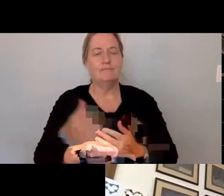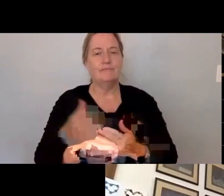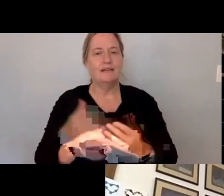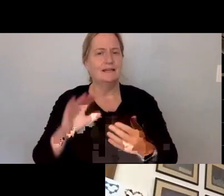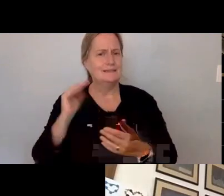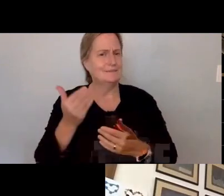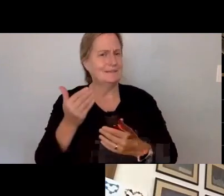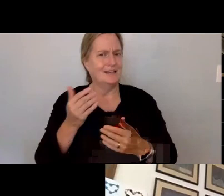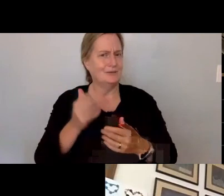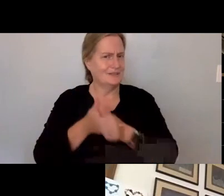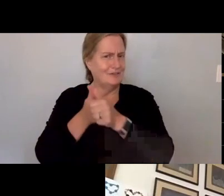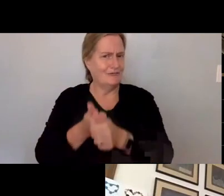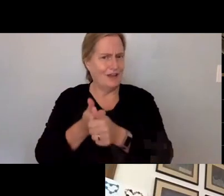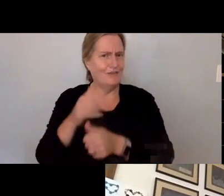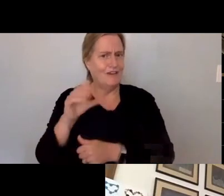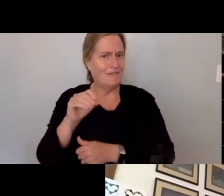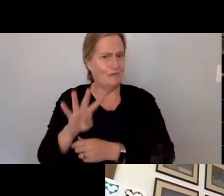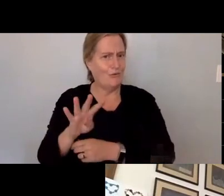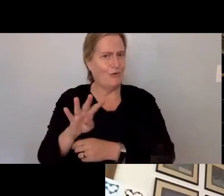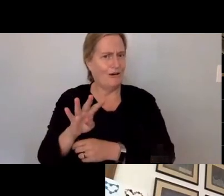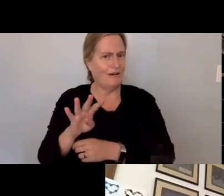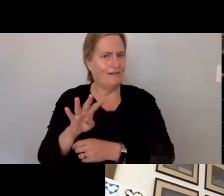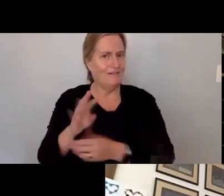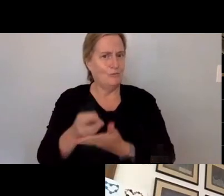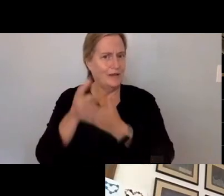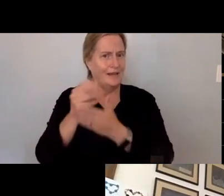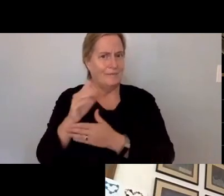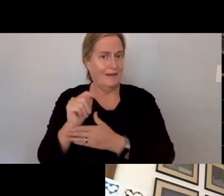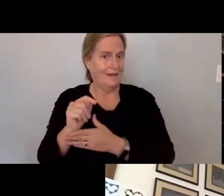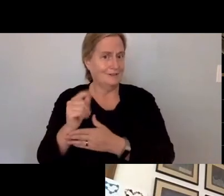Section 504 of the Rehab Act, right? That would be my first question.